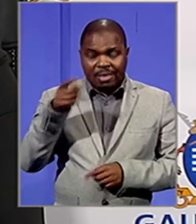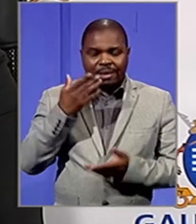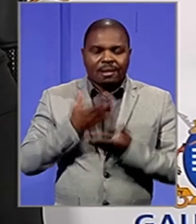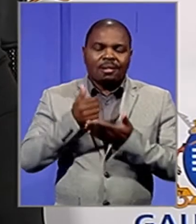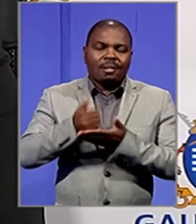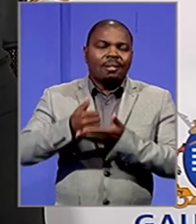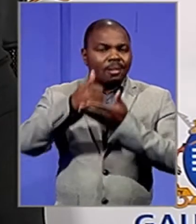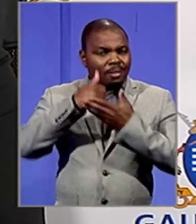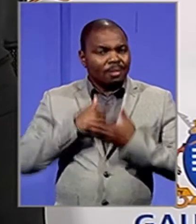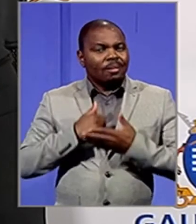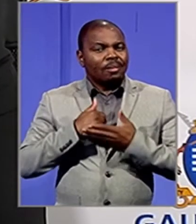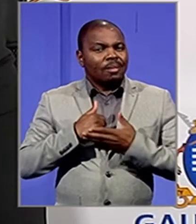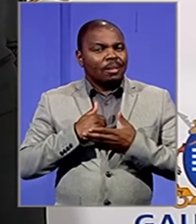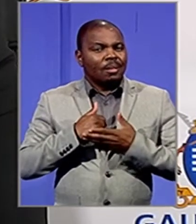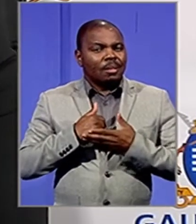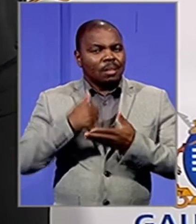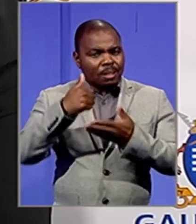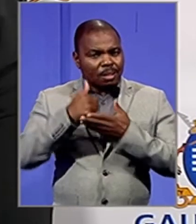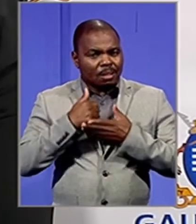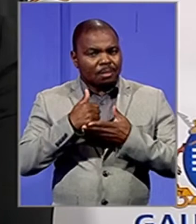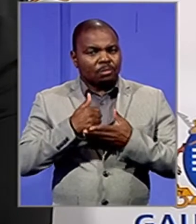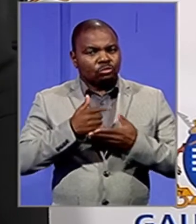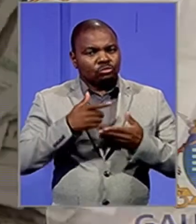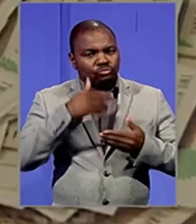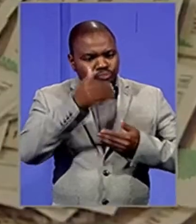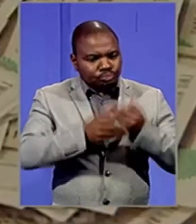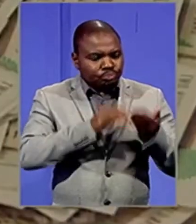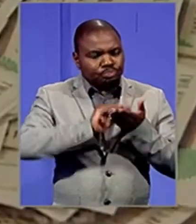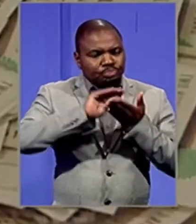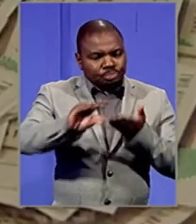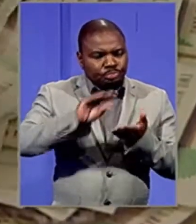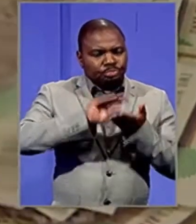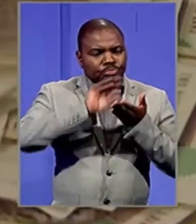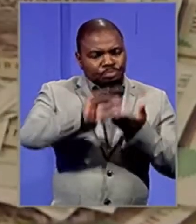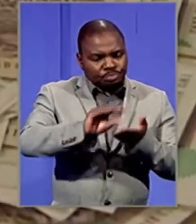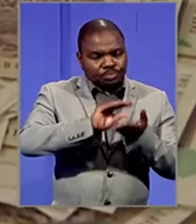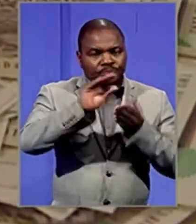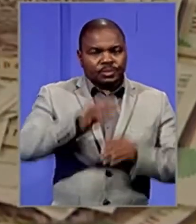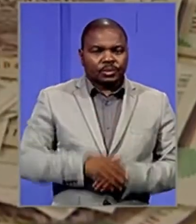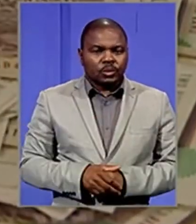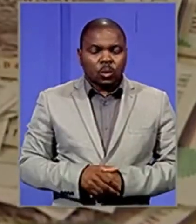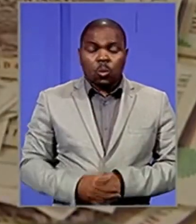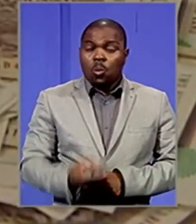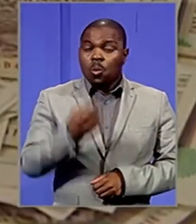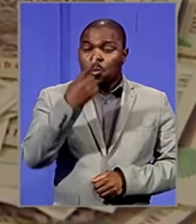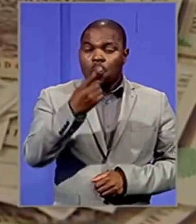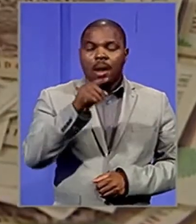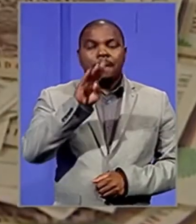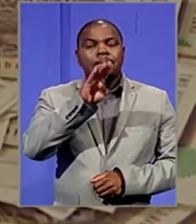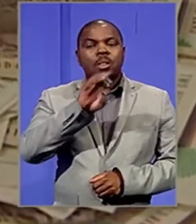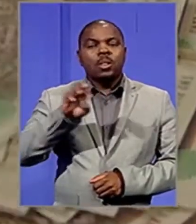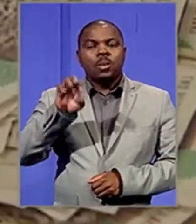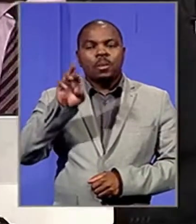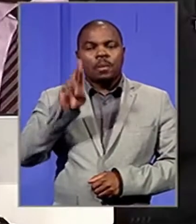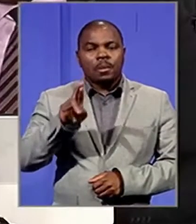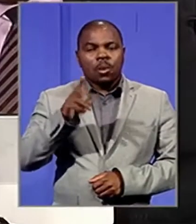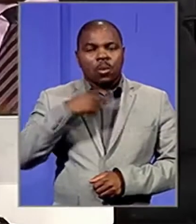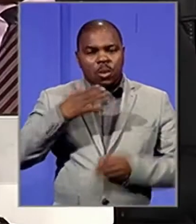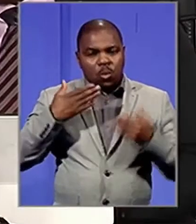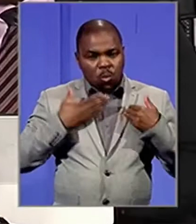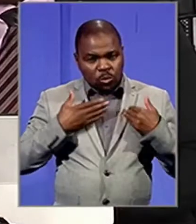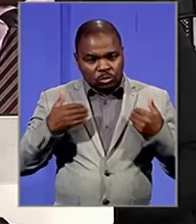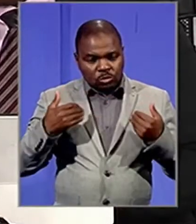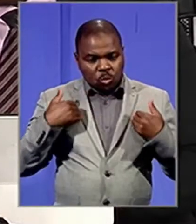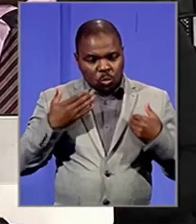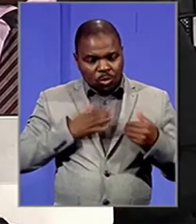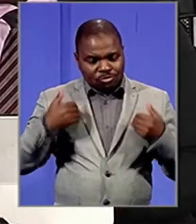us to also stagger the payments that we need to pass. The 1 billion that we want to start as a